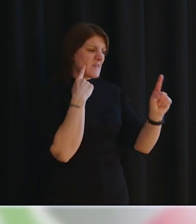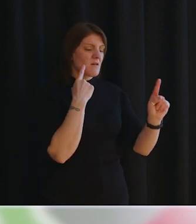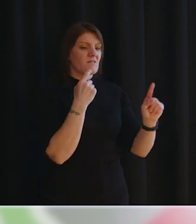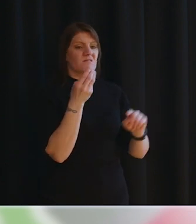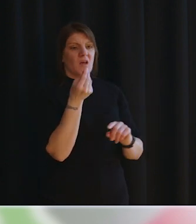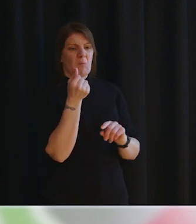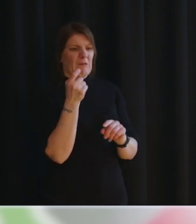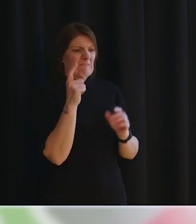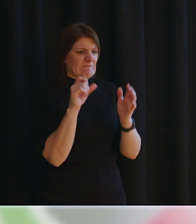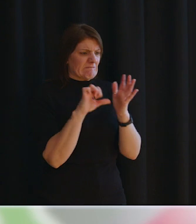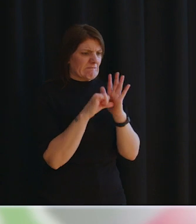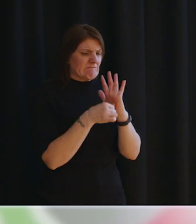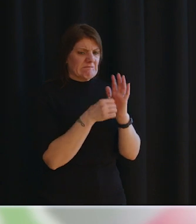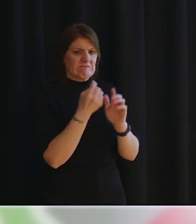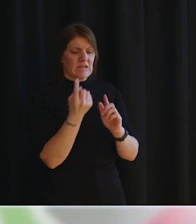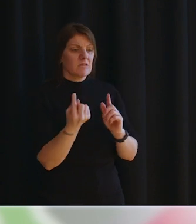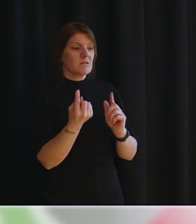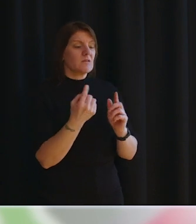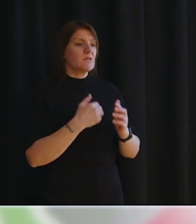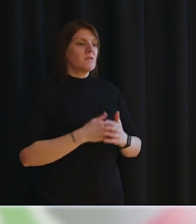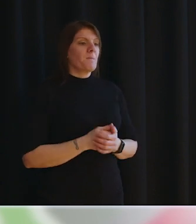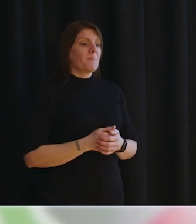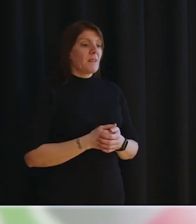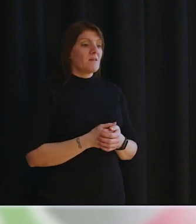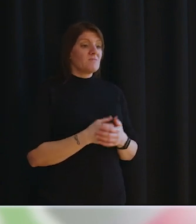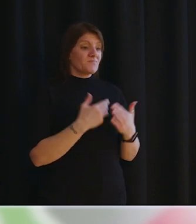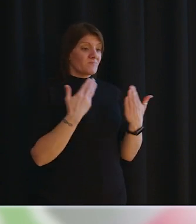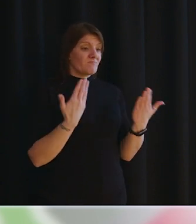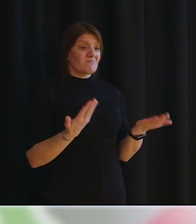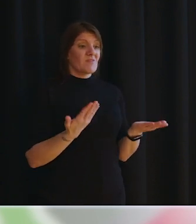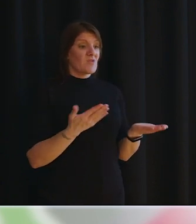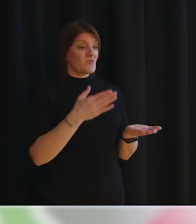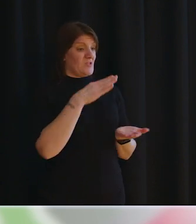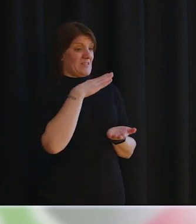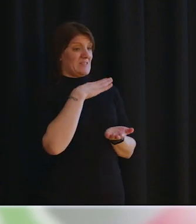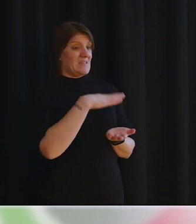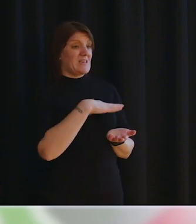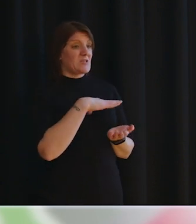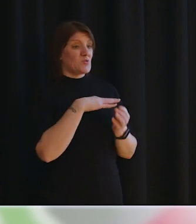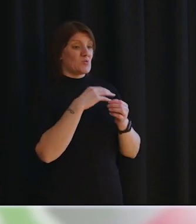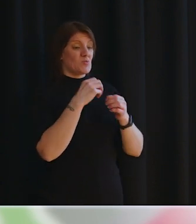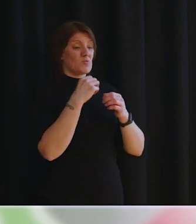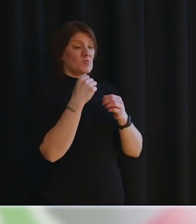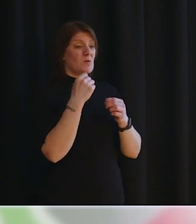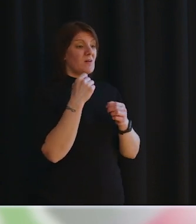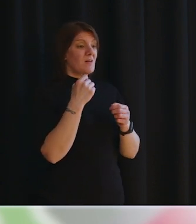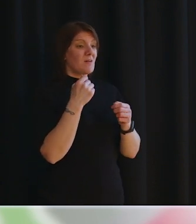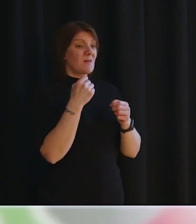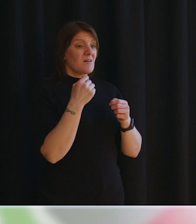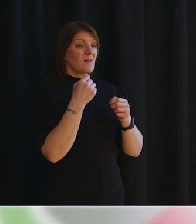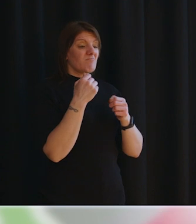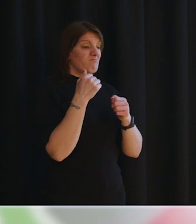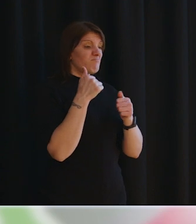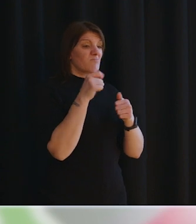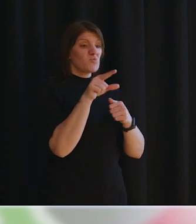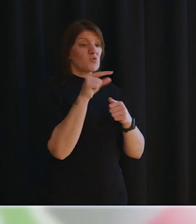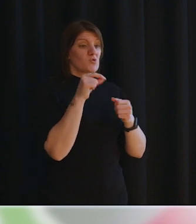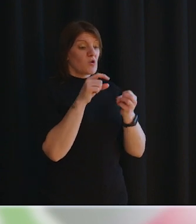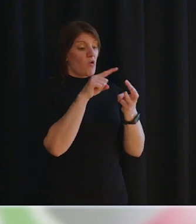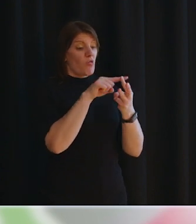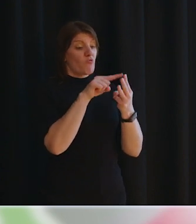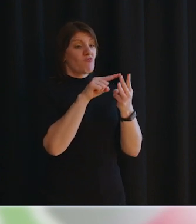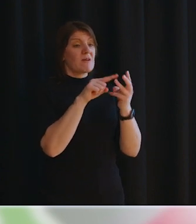school. And a good way of seeing that is just getting 3 different books, opening them all up and seeing if anything's different between them of